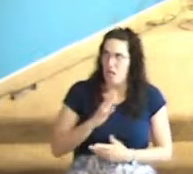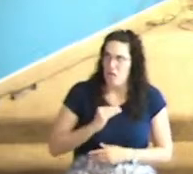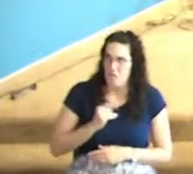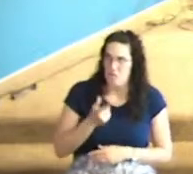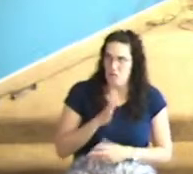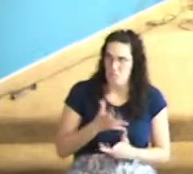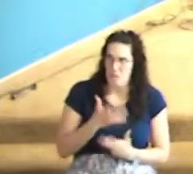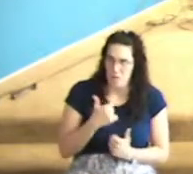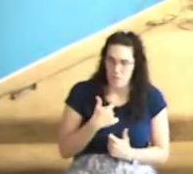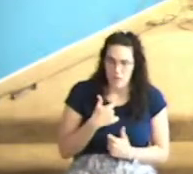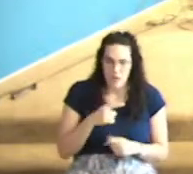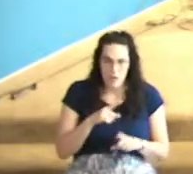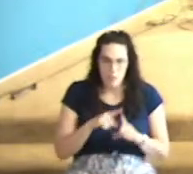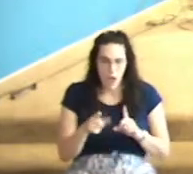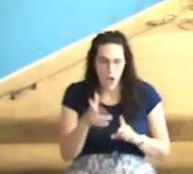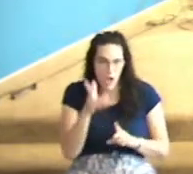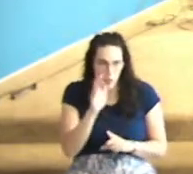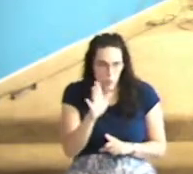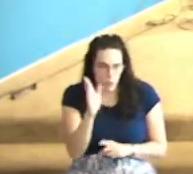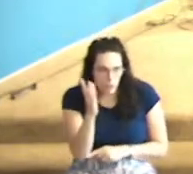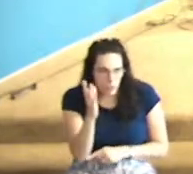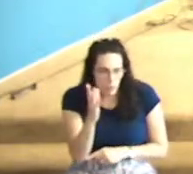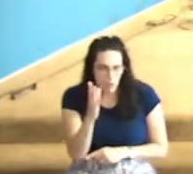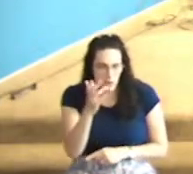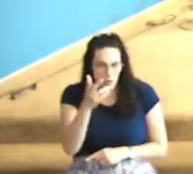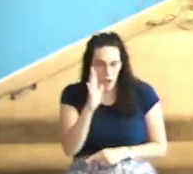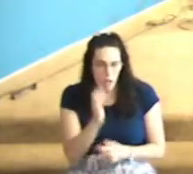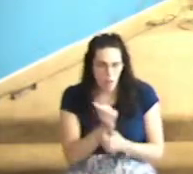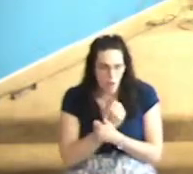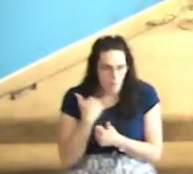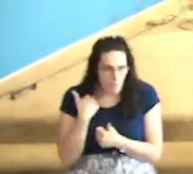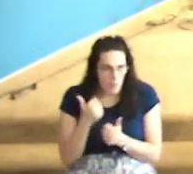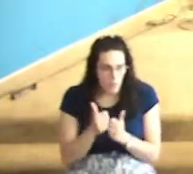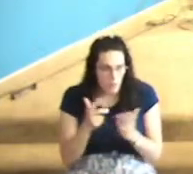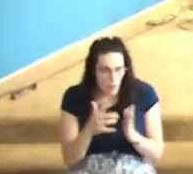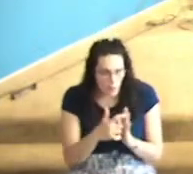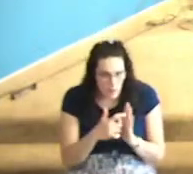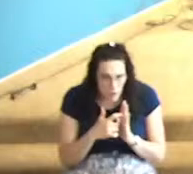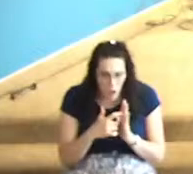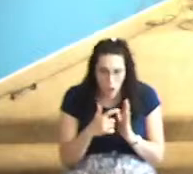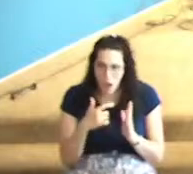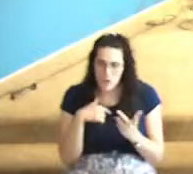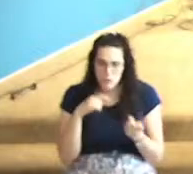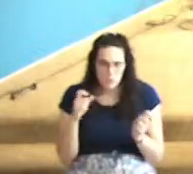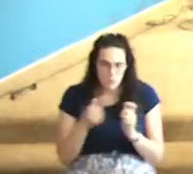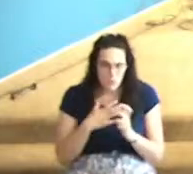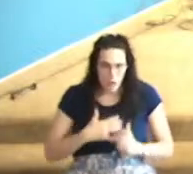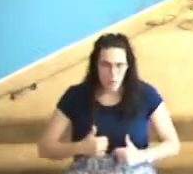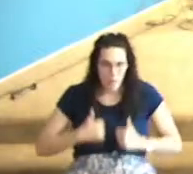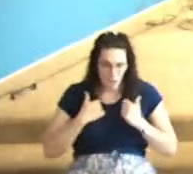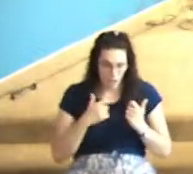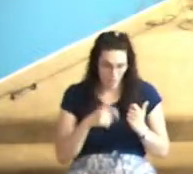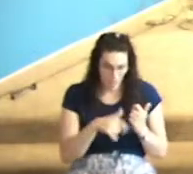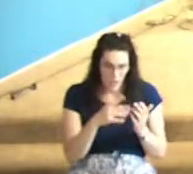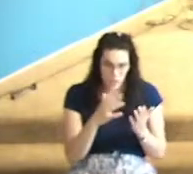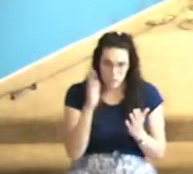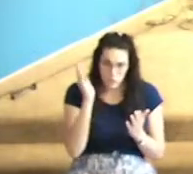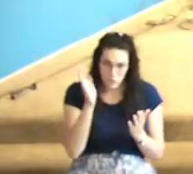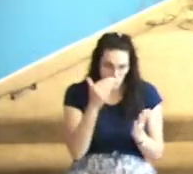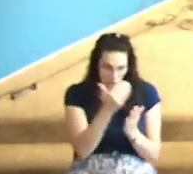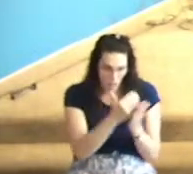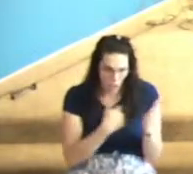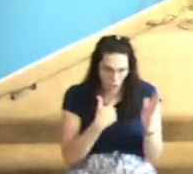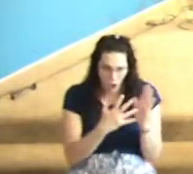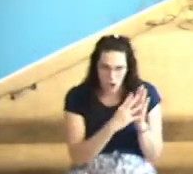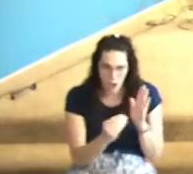how God loves me without any conditions, it changed my life. And I've made copies of this. I've shared this with everyone I come. I just came today to say